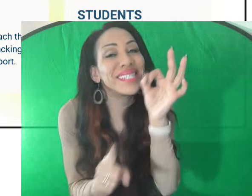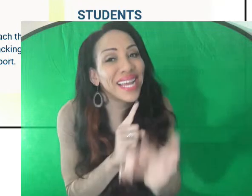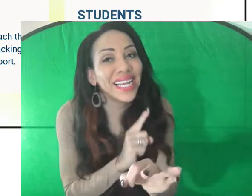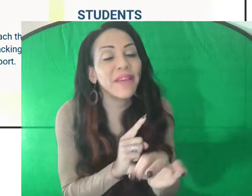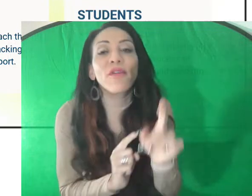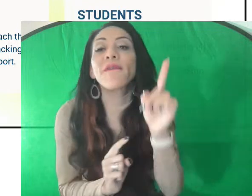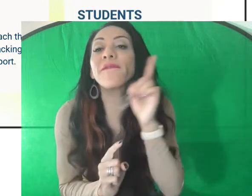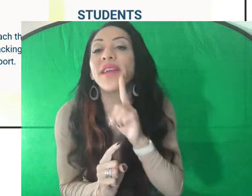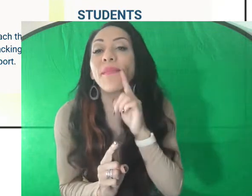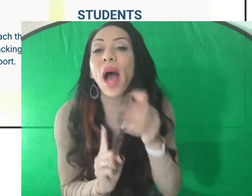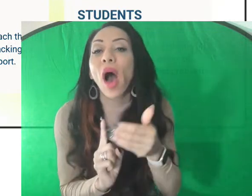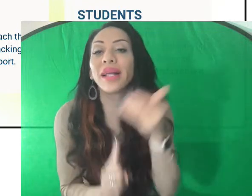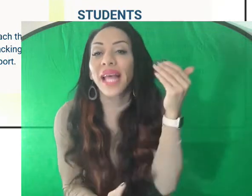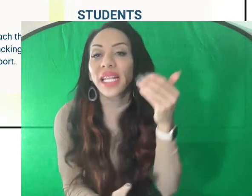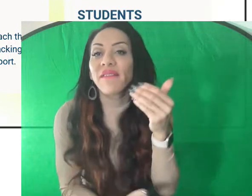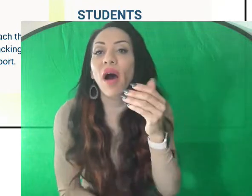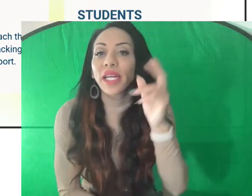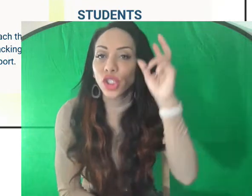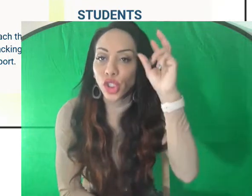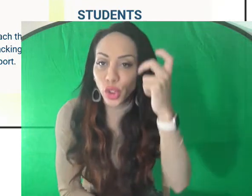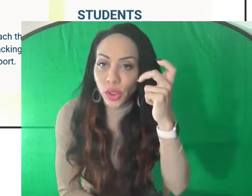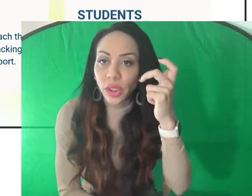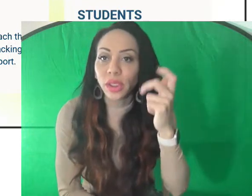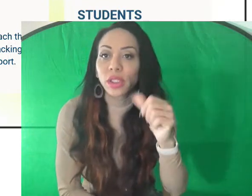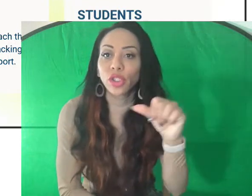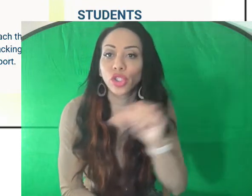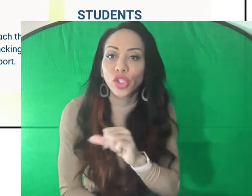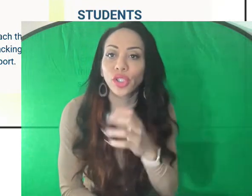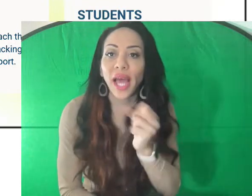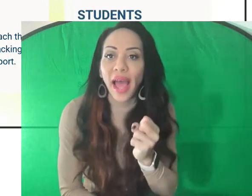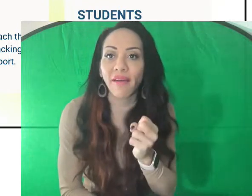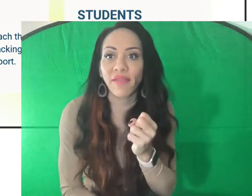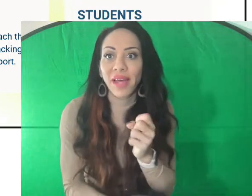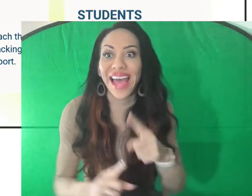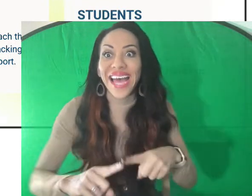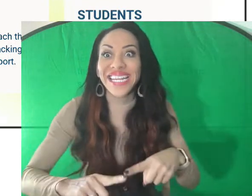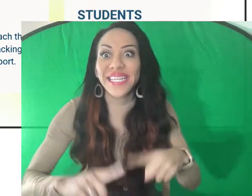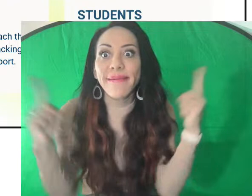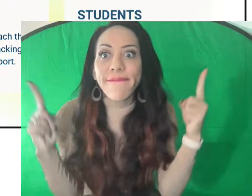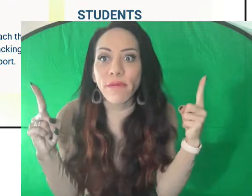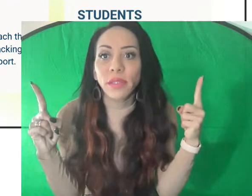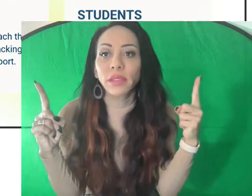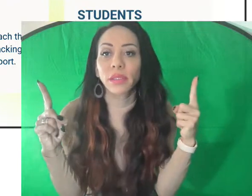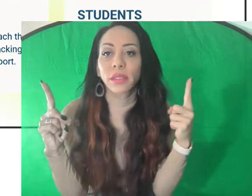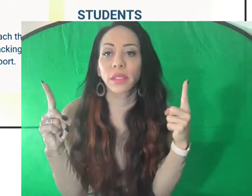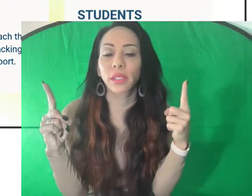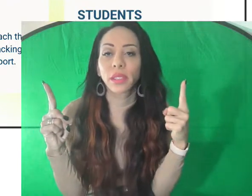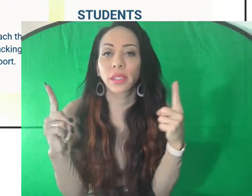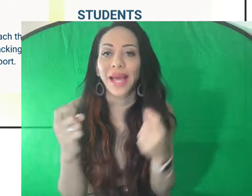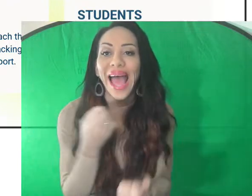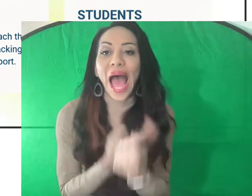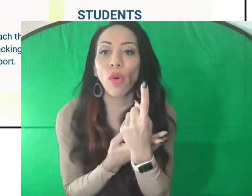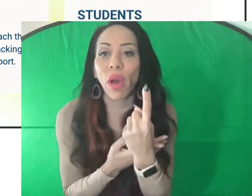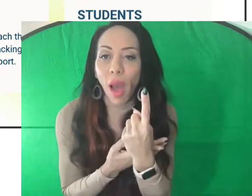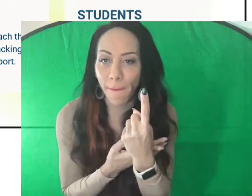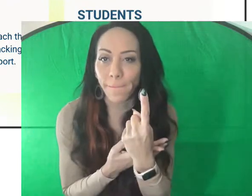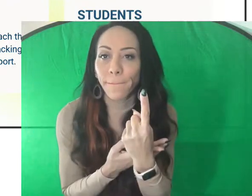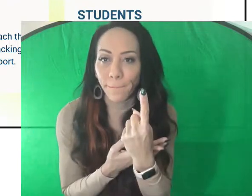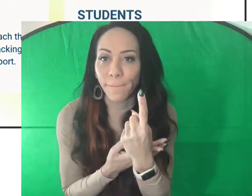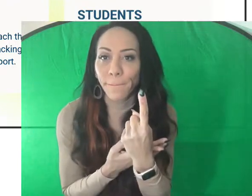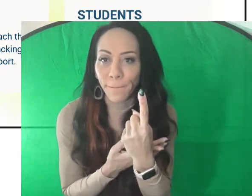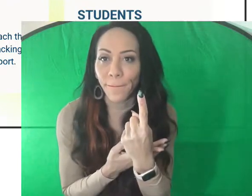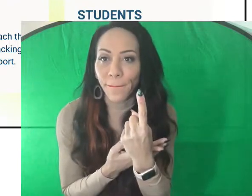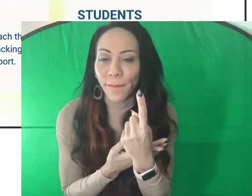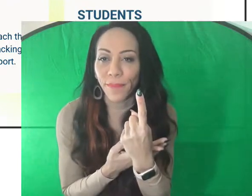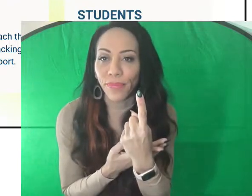particular, to have an outcome that is unique to them, that isn't another thing that's created the same as the person who's next to them, is